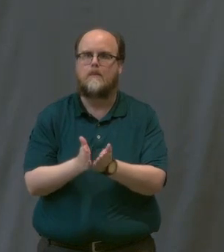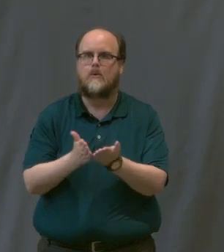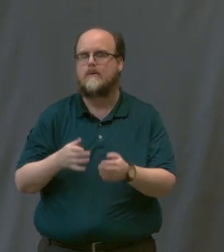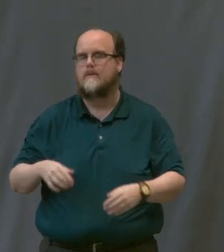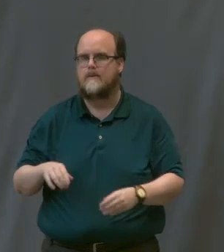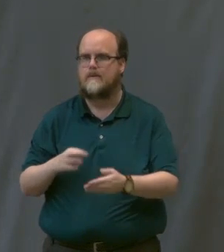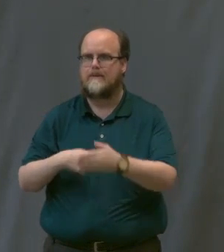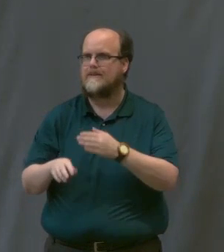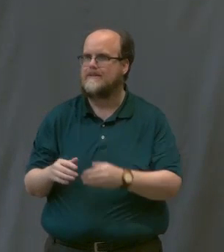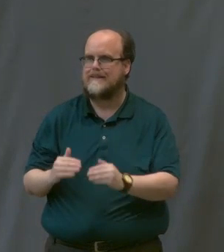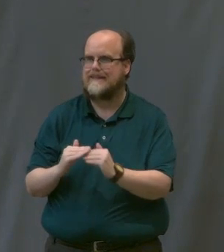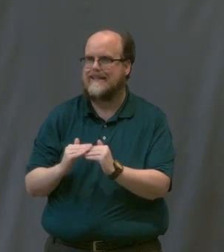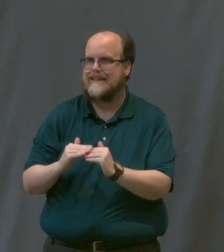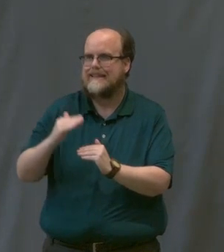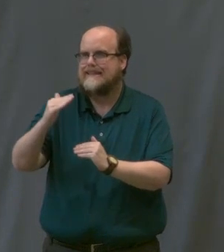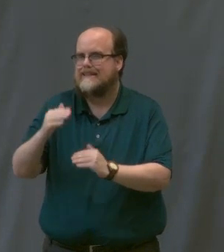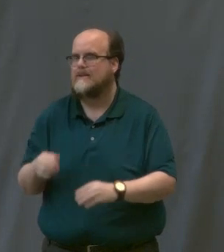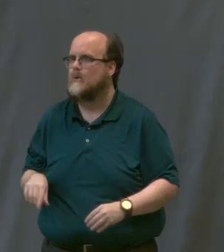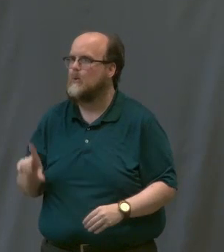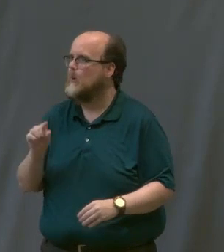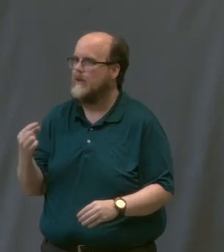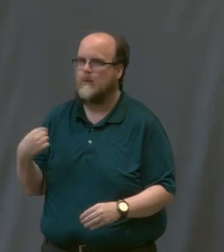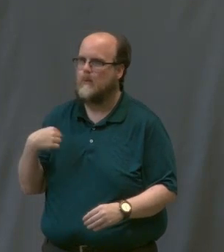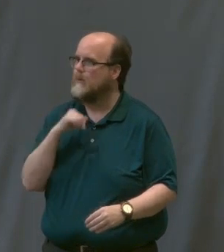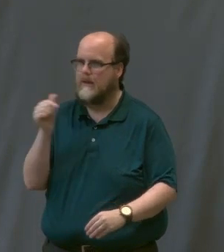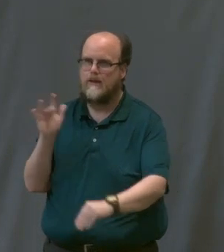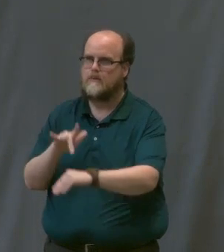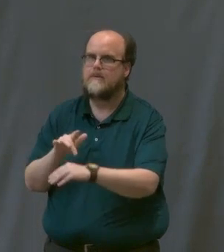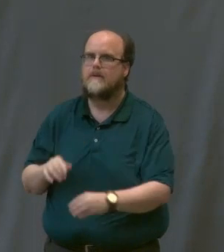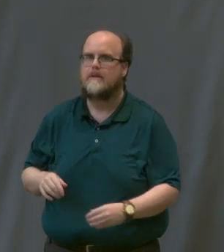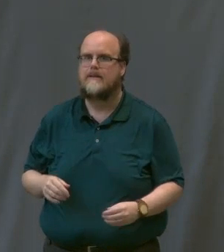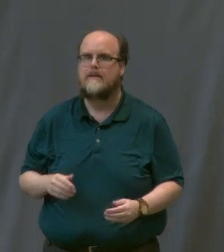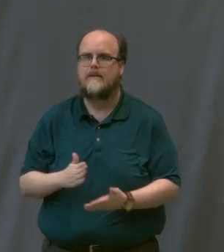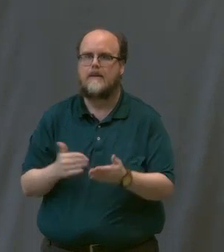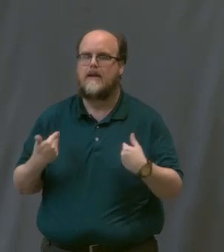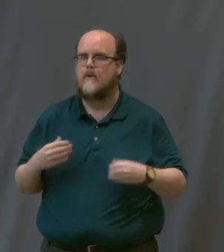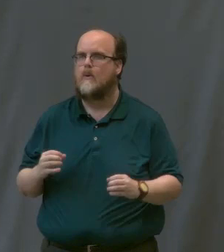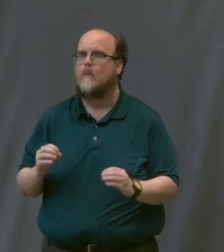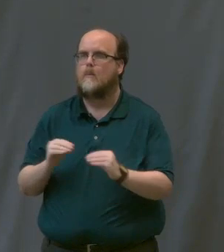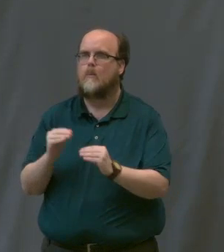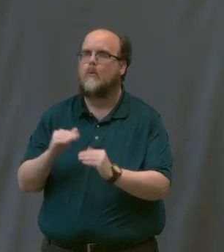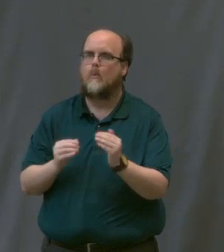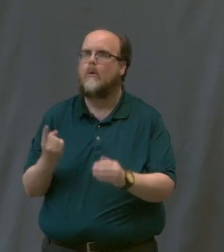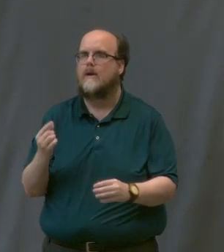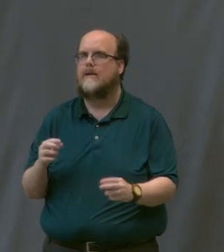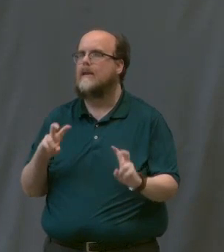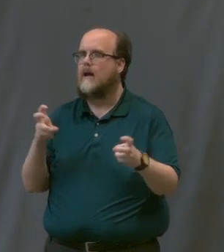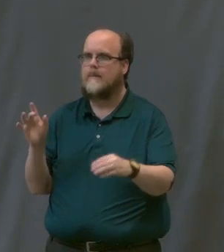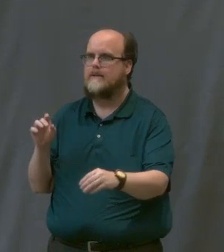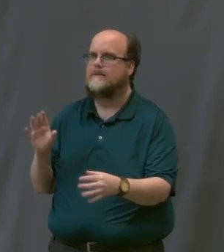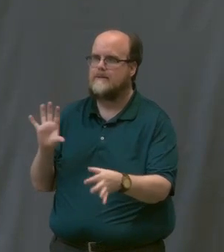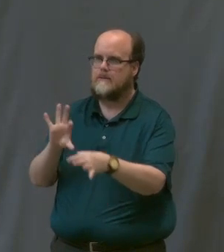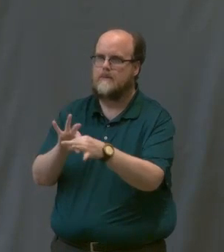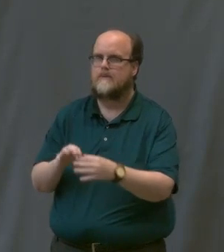going to touch. And a couple of these have more than one topic associated with them. So we may or may not get to all